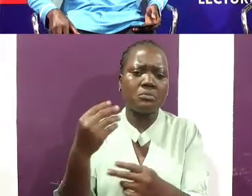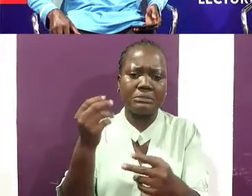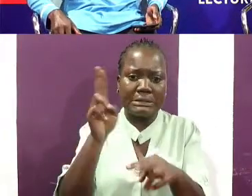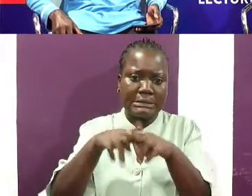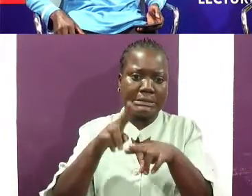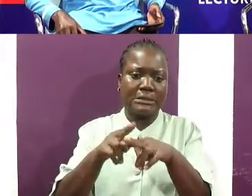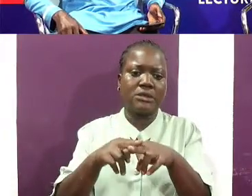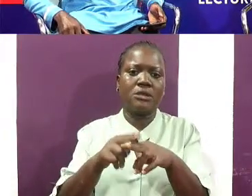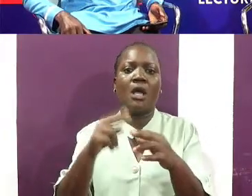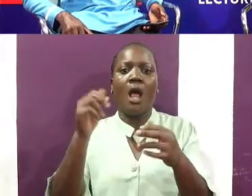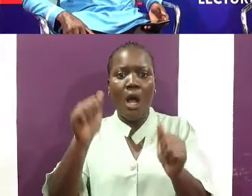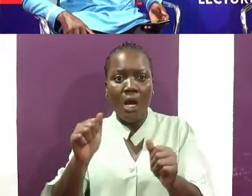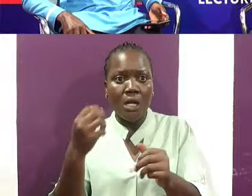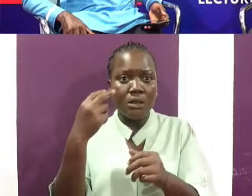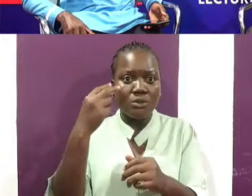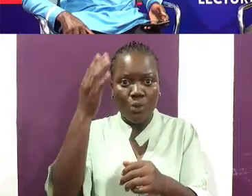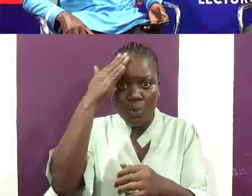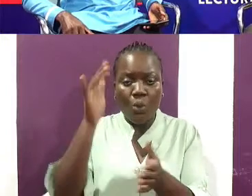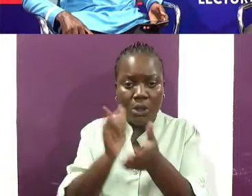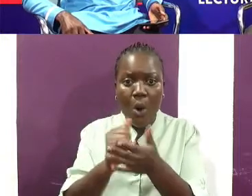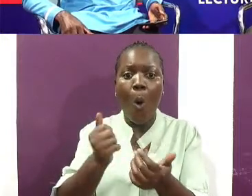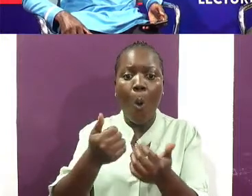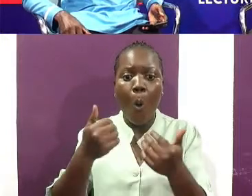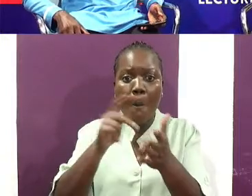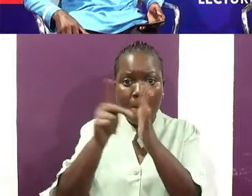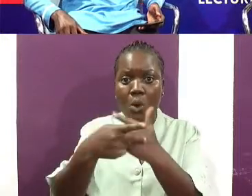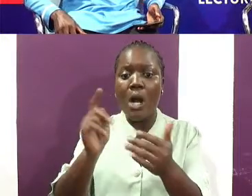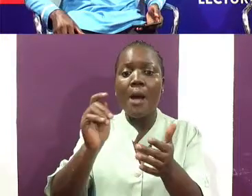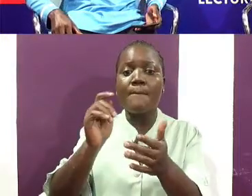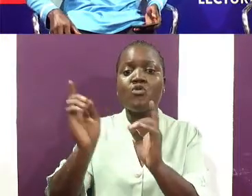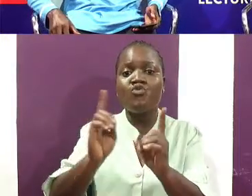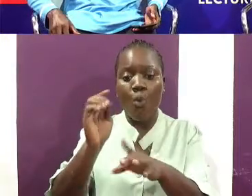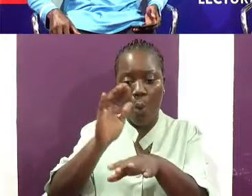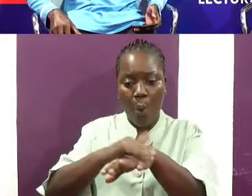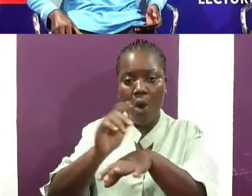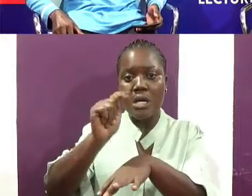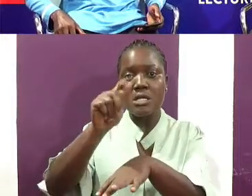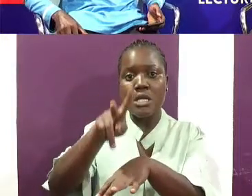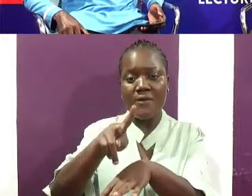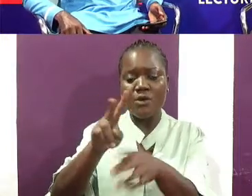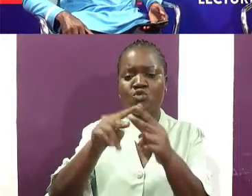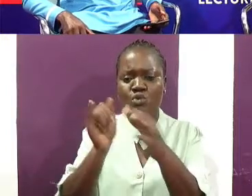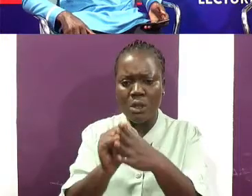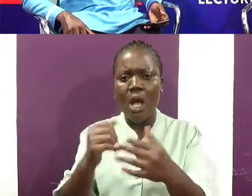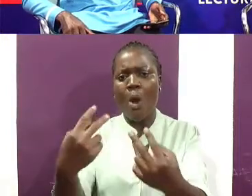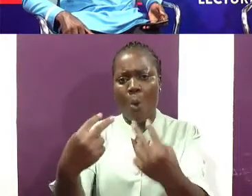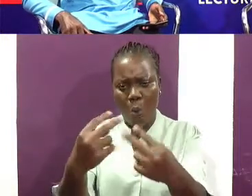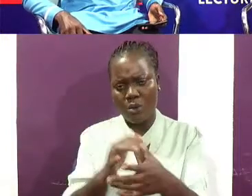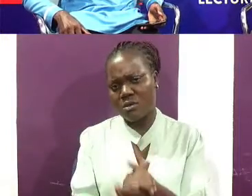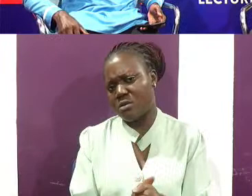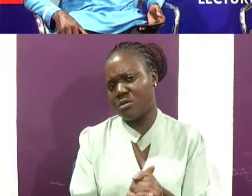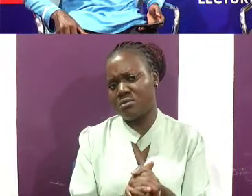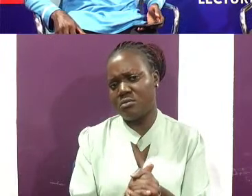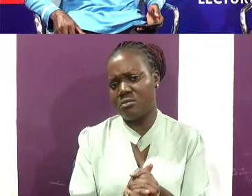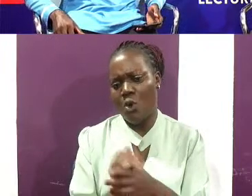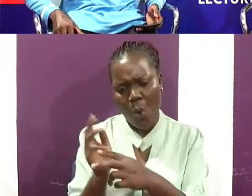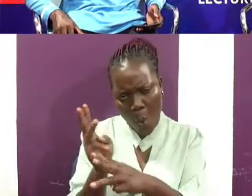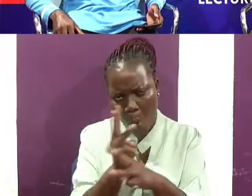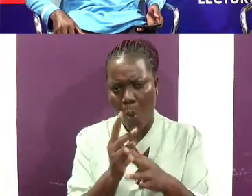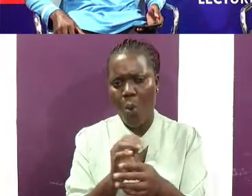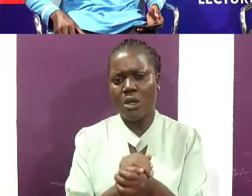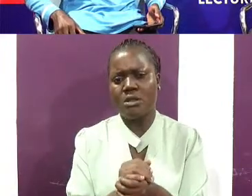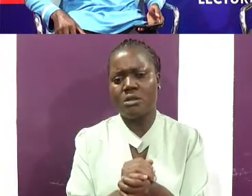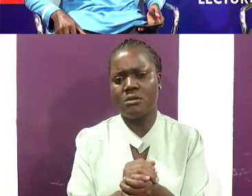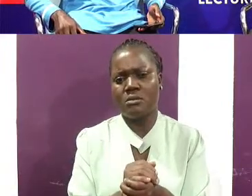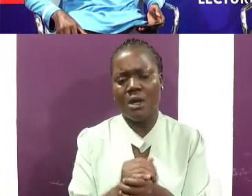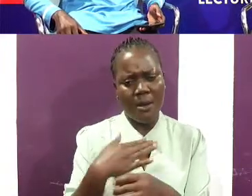no enye yenko an yedi eye yene enuanom nyina ene edi na emu nhyira no so no yedim yie sey onyagopon de